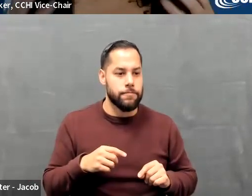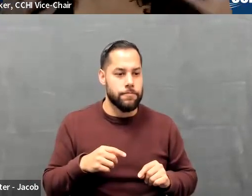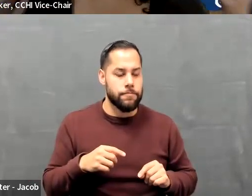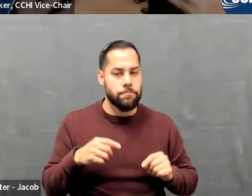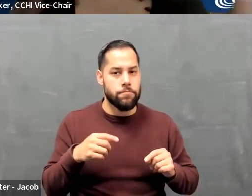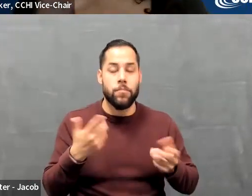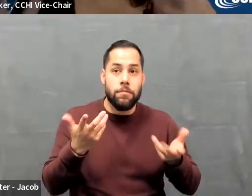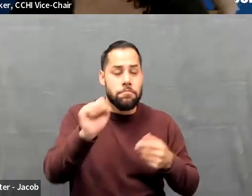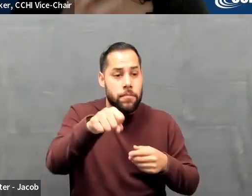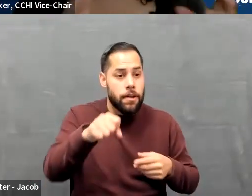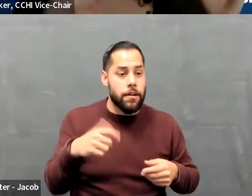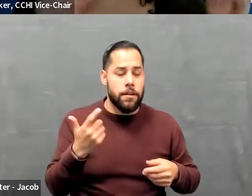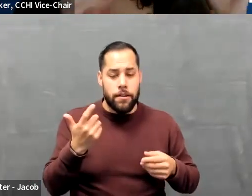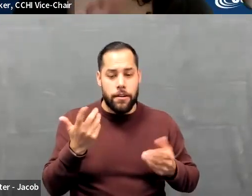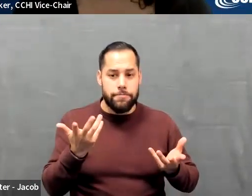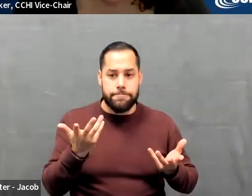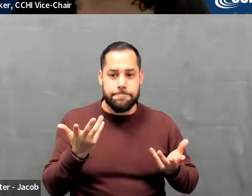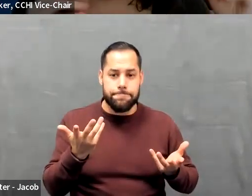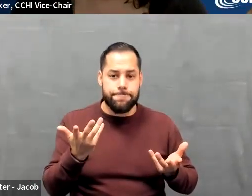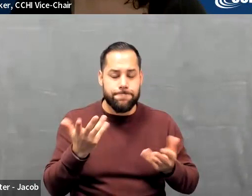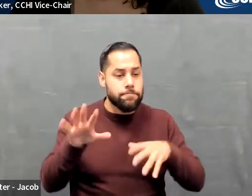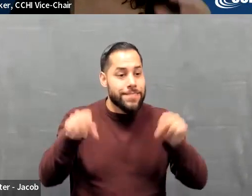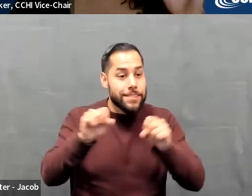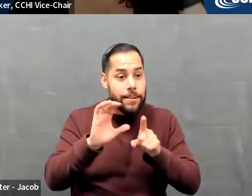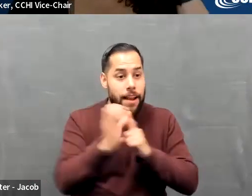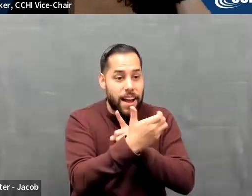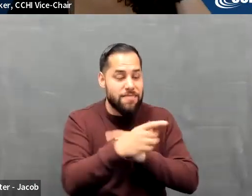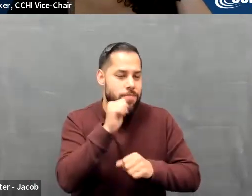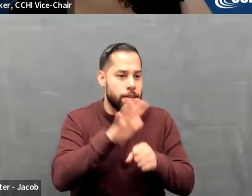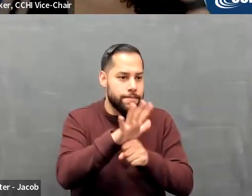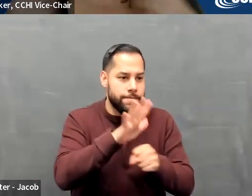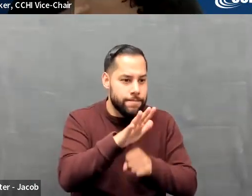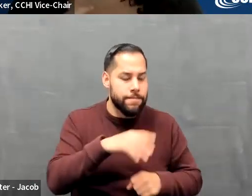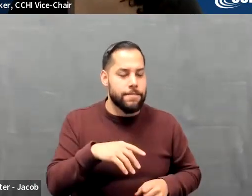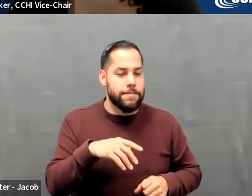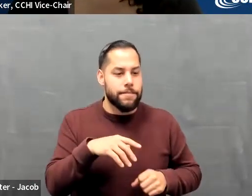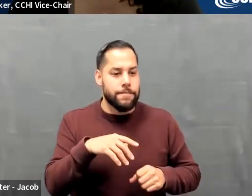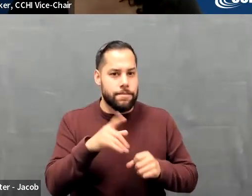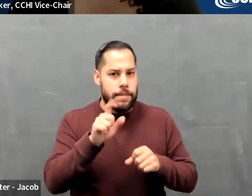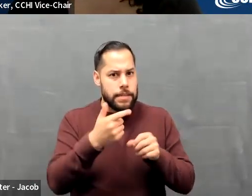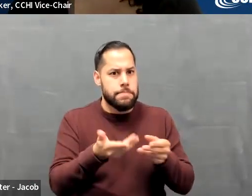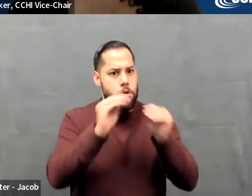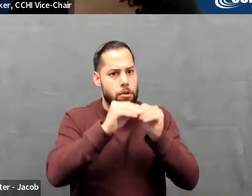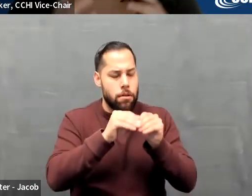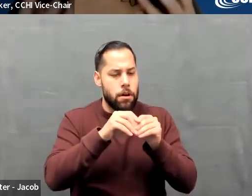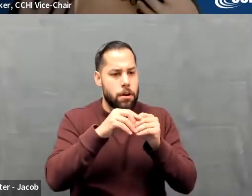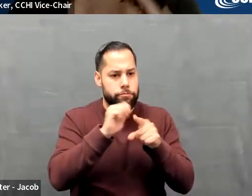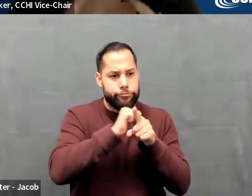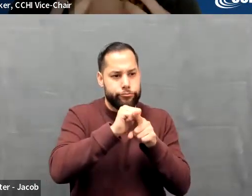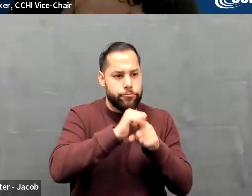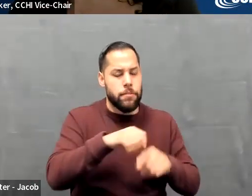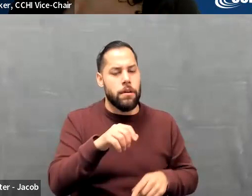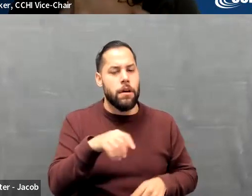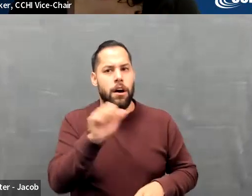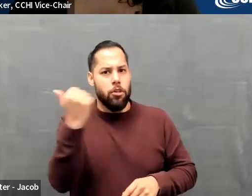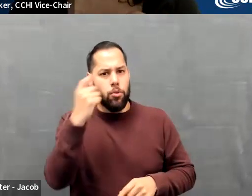So yeah, just taking a class isn't enough. The other thing that I think is really